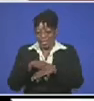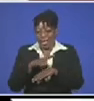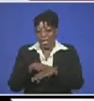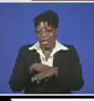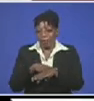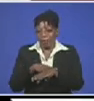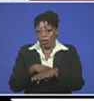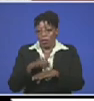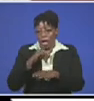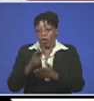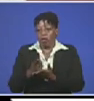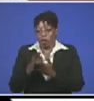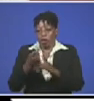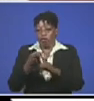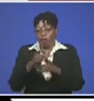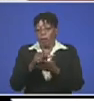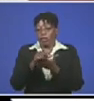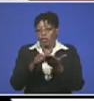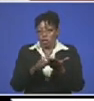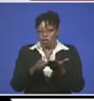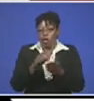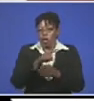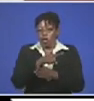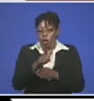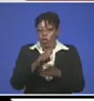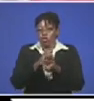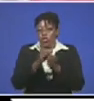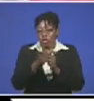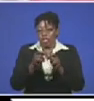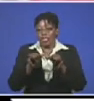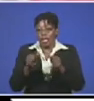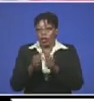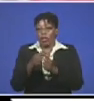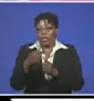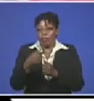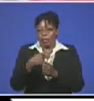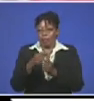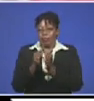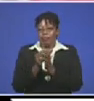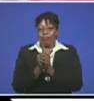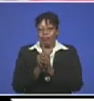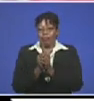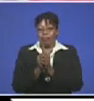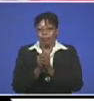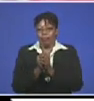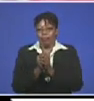from surgery, many of those changes stayed with me. LaDawn Davis, ZNS Network News.